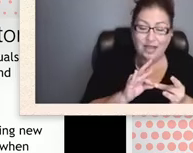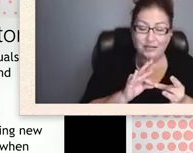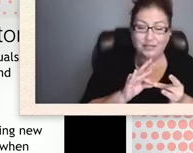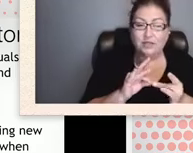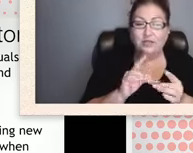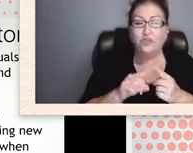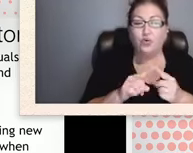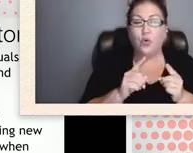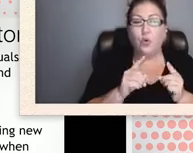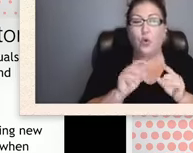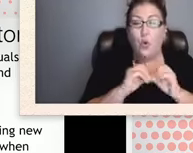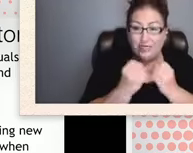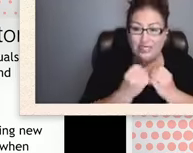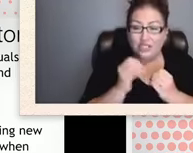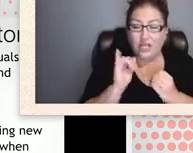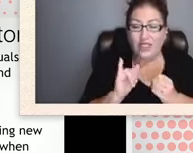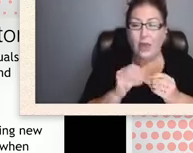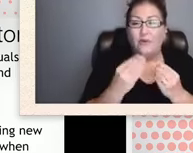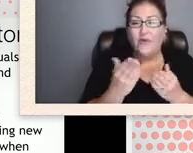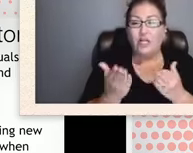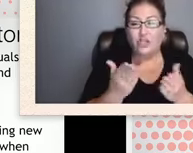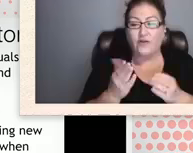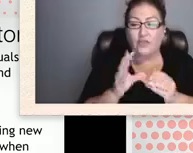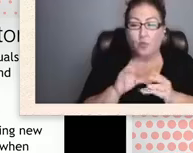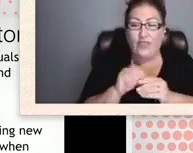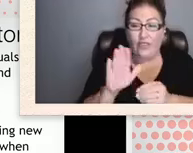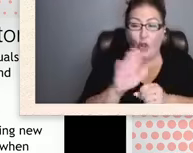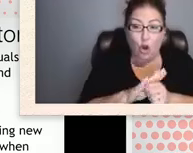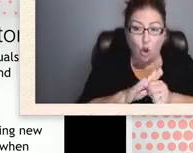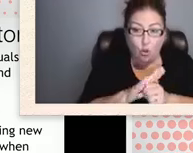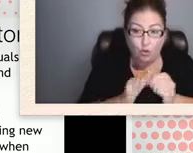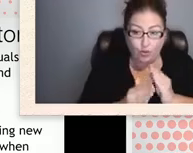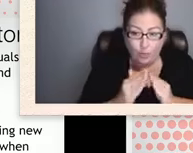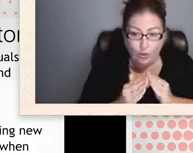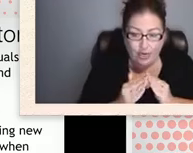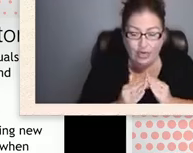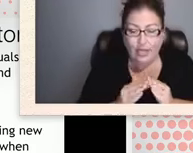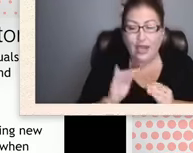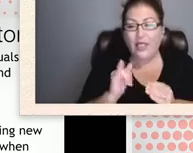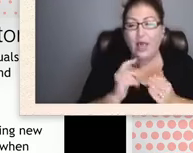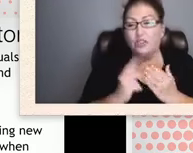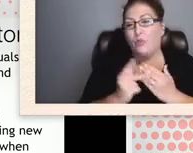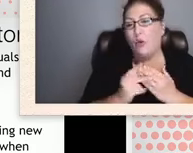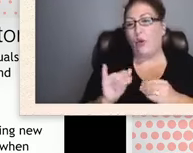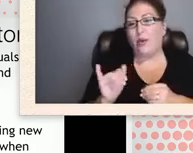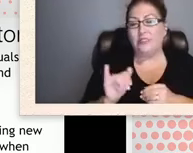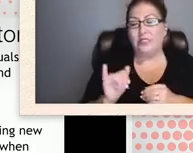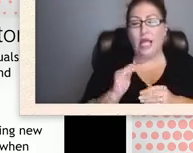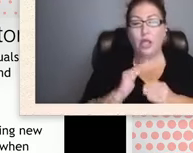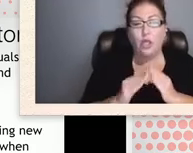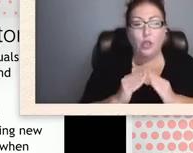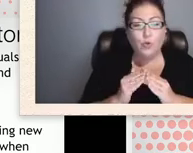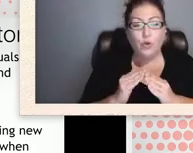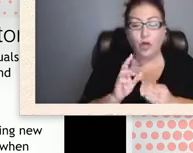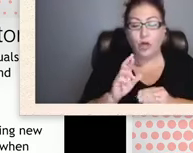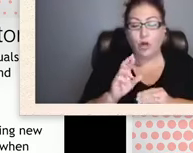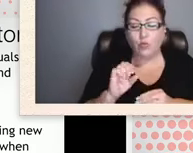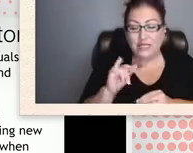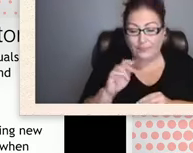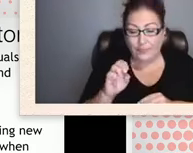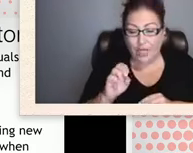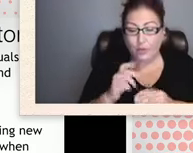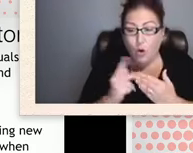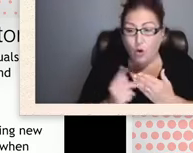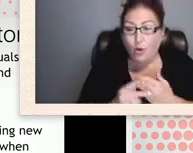that provide services within their local communities. These are programs such as community respite programs,